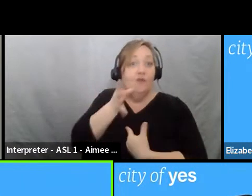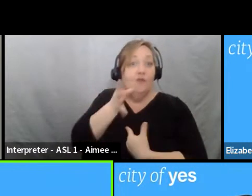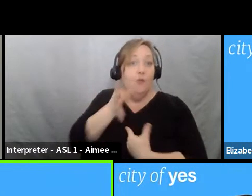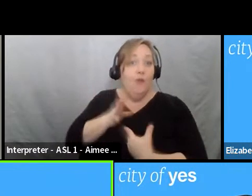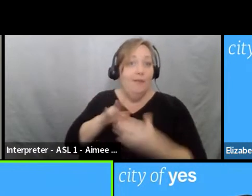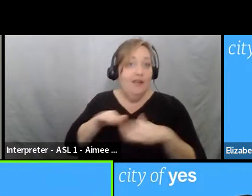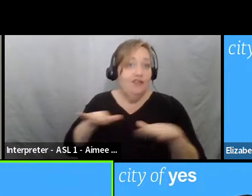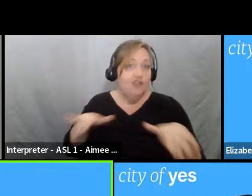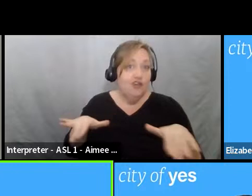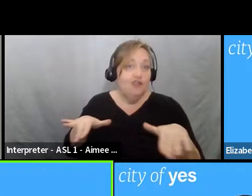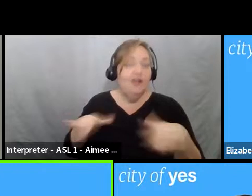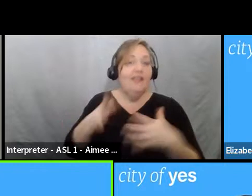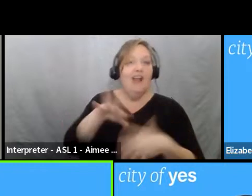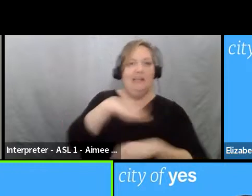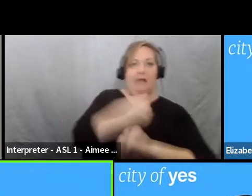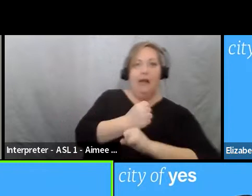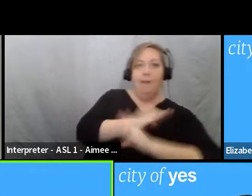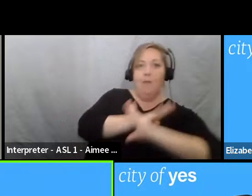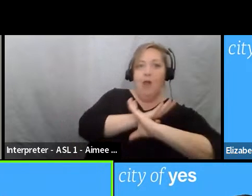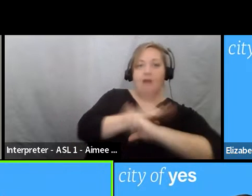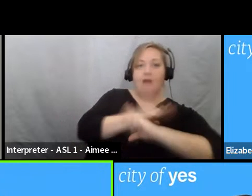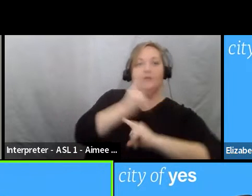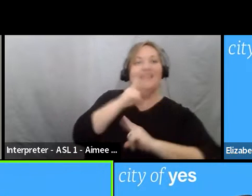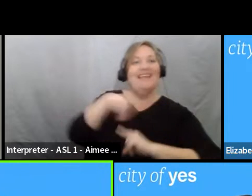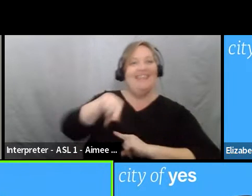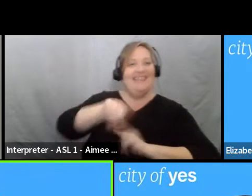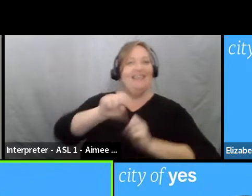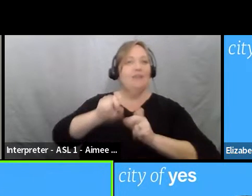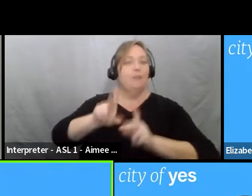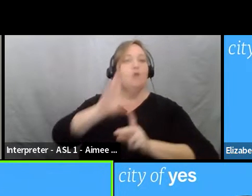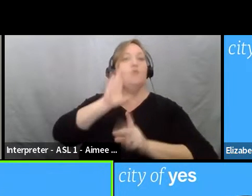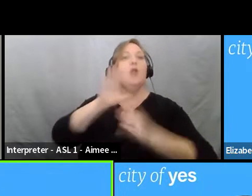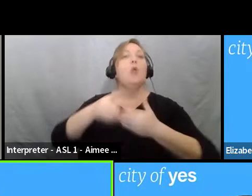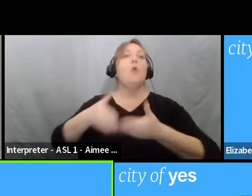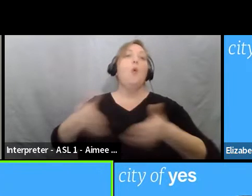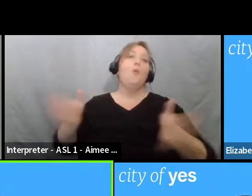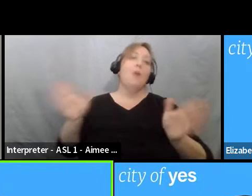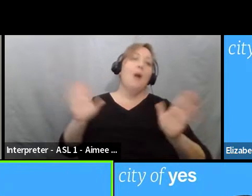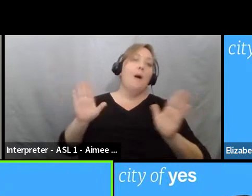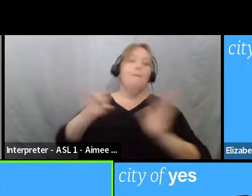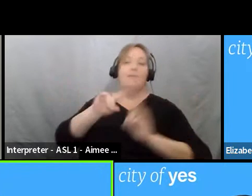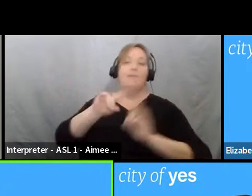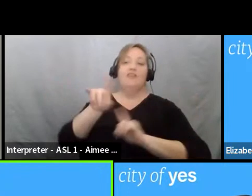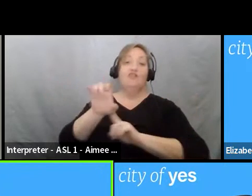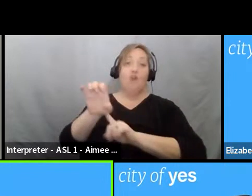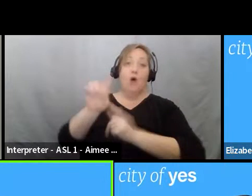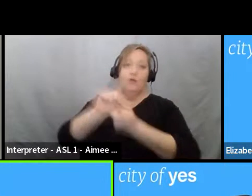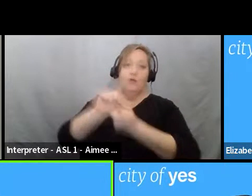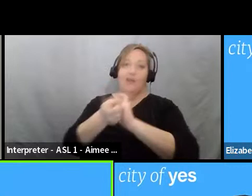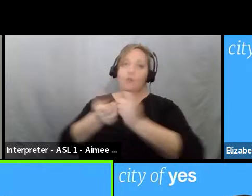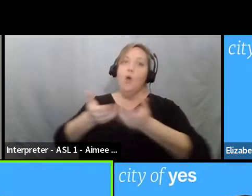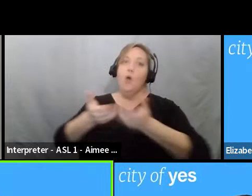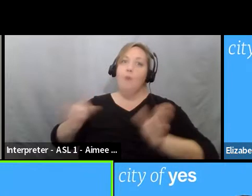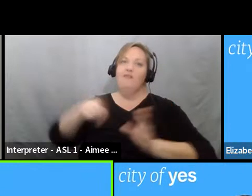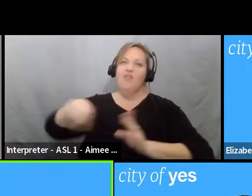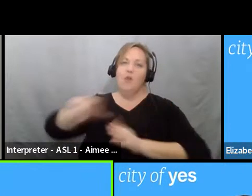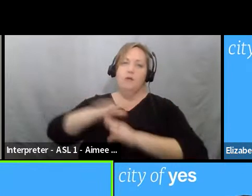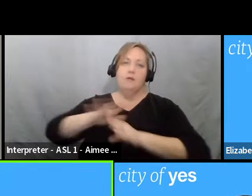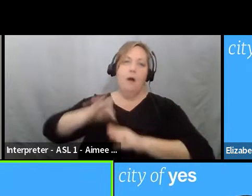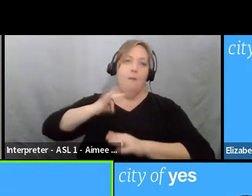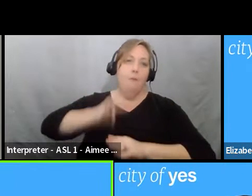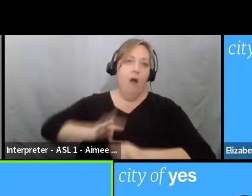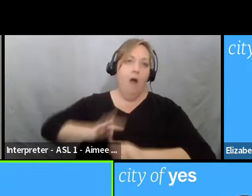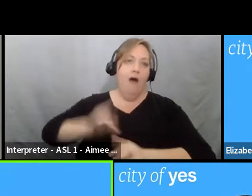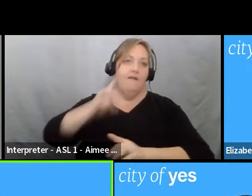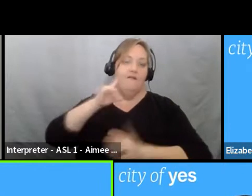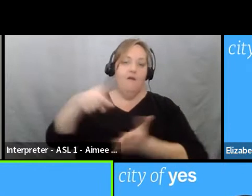children. So we think that these opportunities these zoning changes will open up opportunities for maybe those nonprofits to open affordable